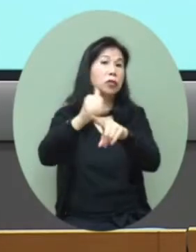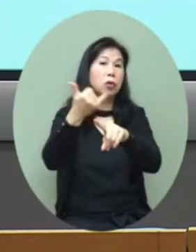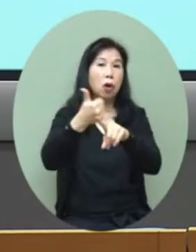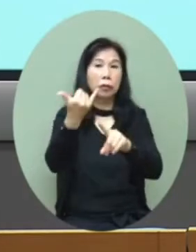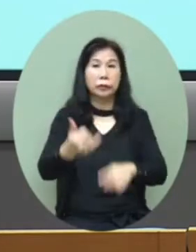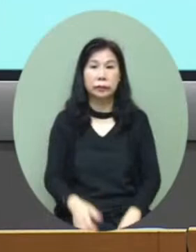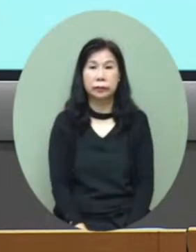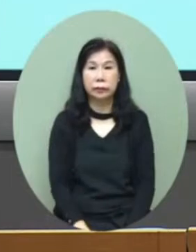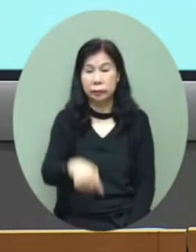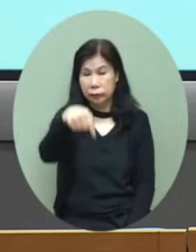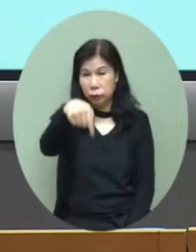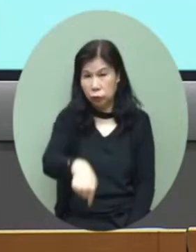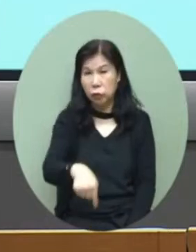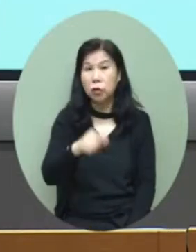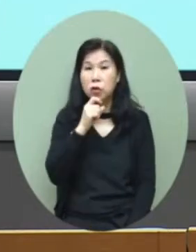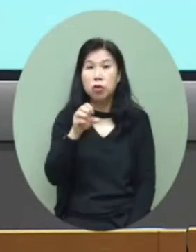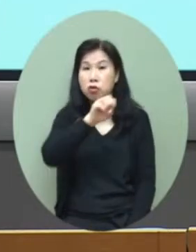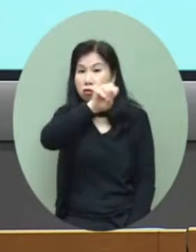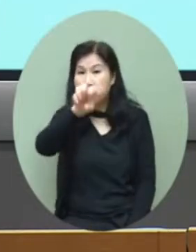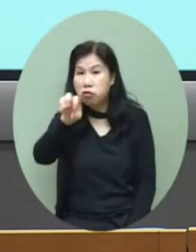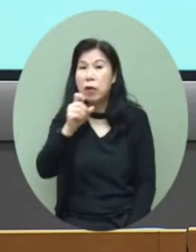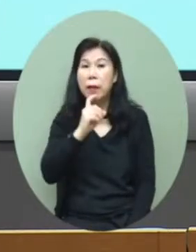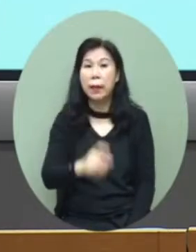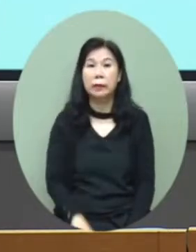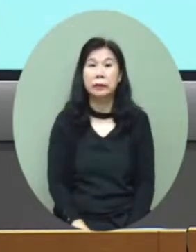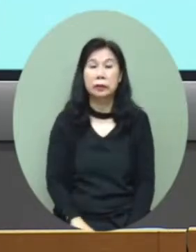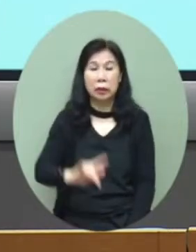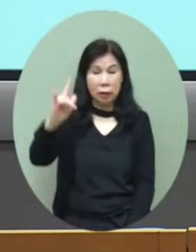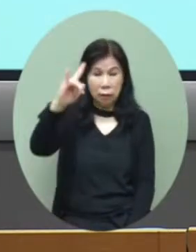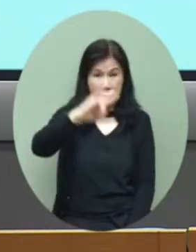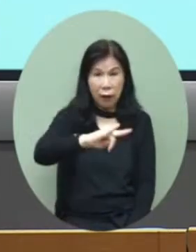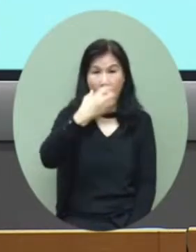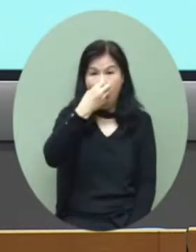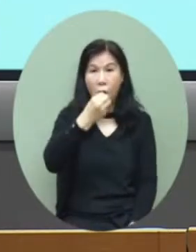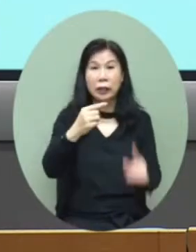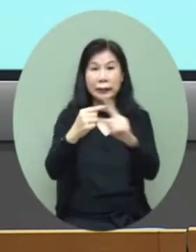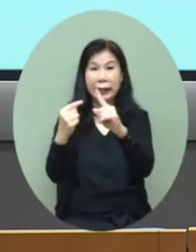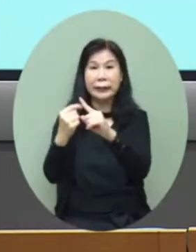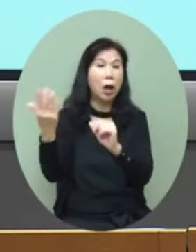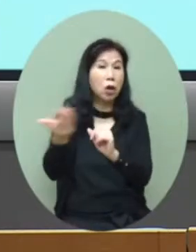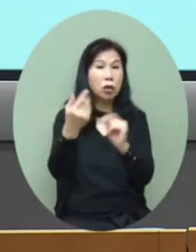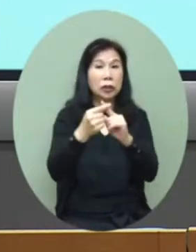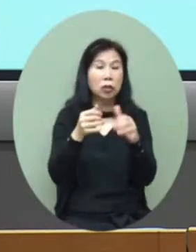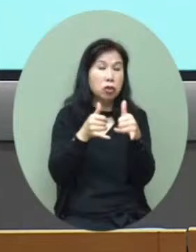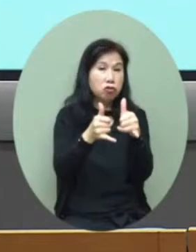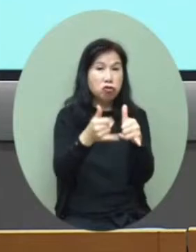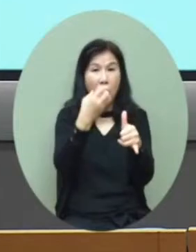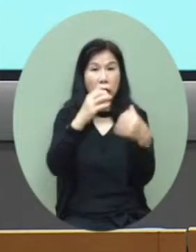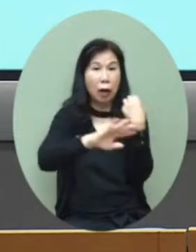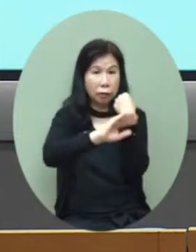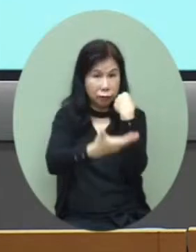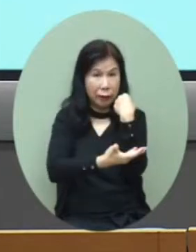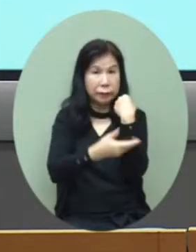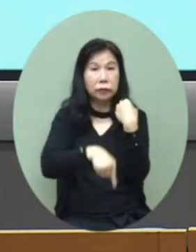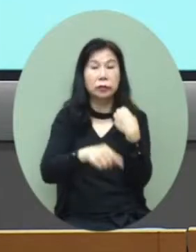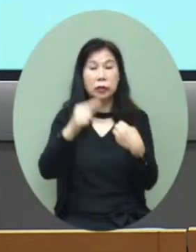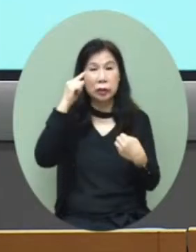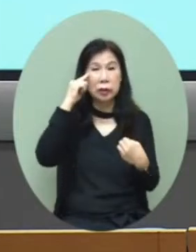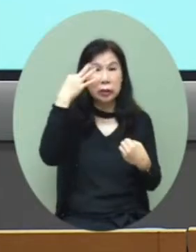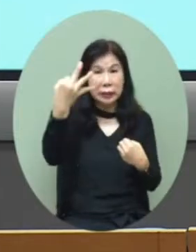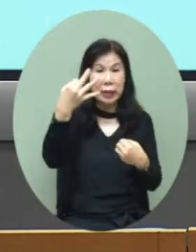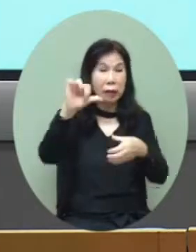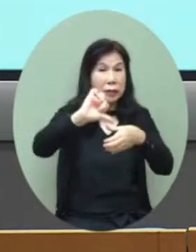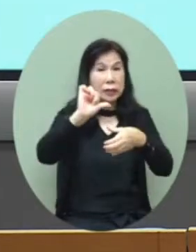the maximum penalty is $25,000 in fine and 6 months imprisonment. So I urge inbound travelers